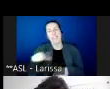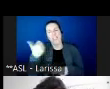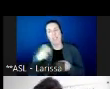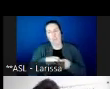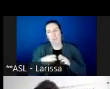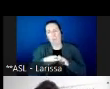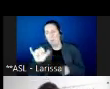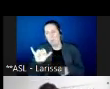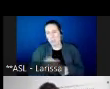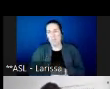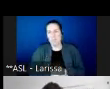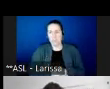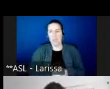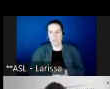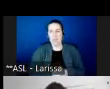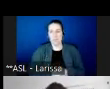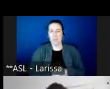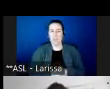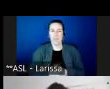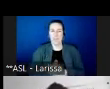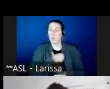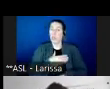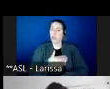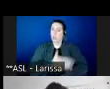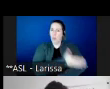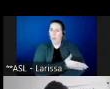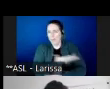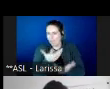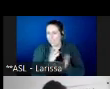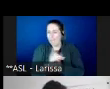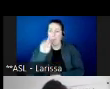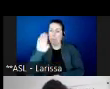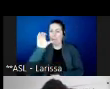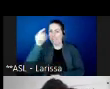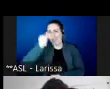of improvement for BC.